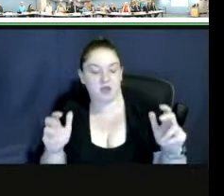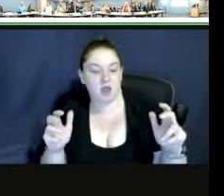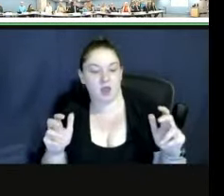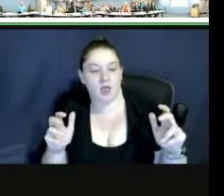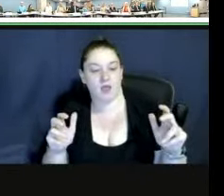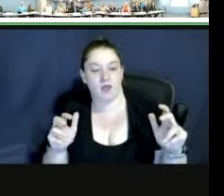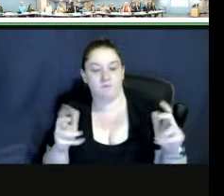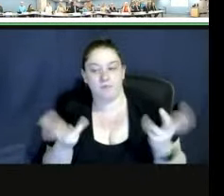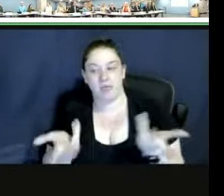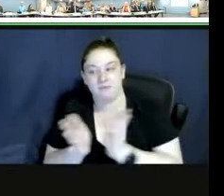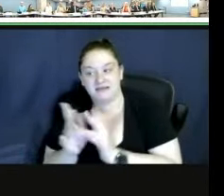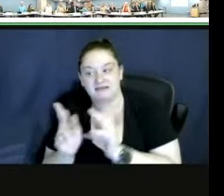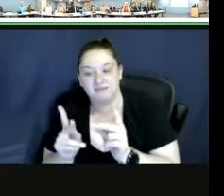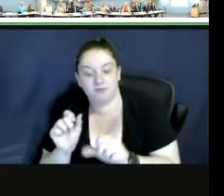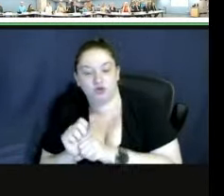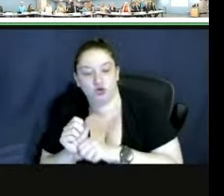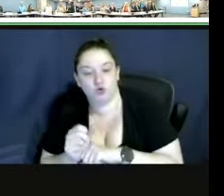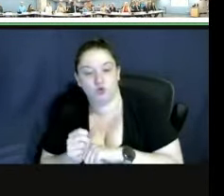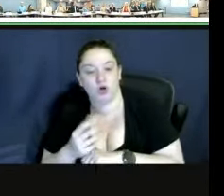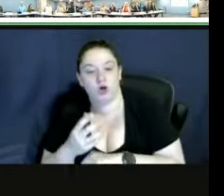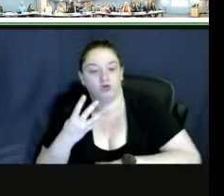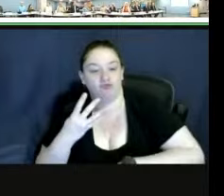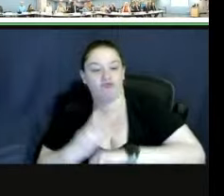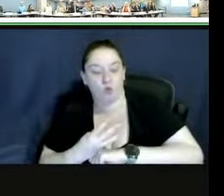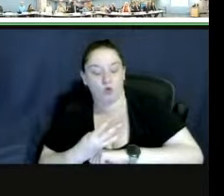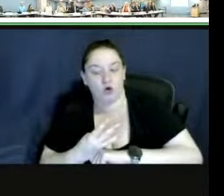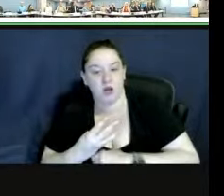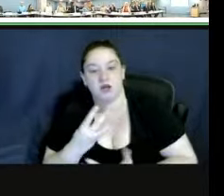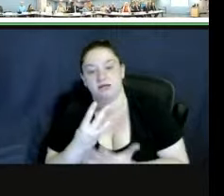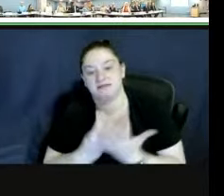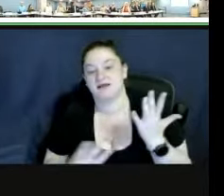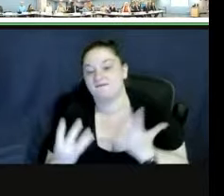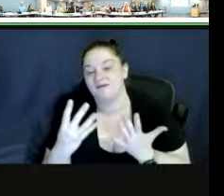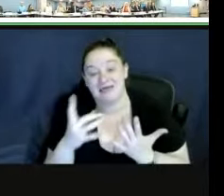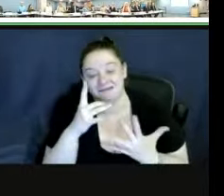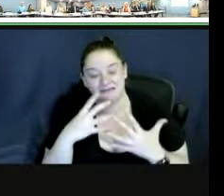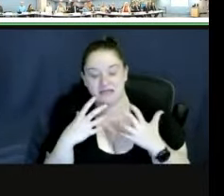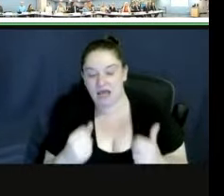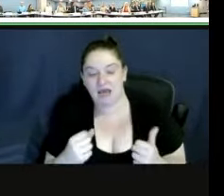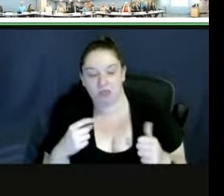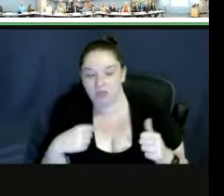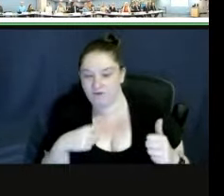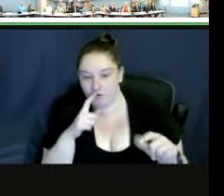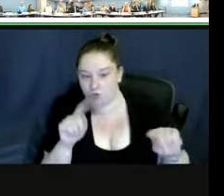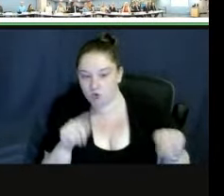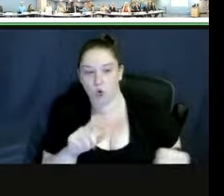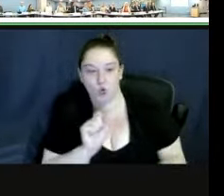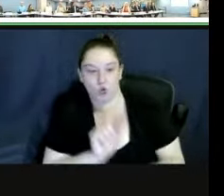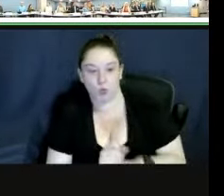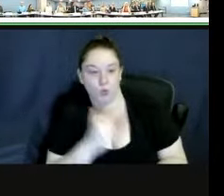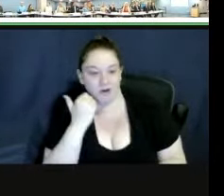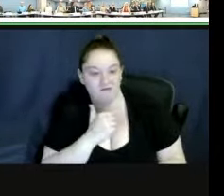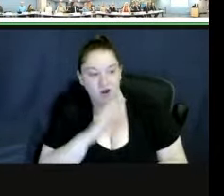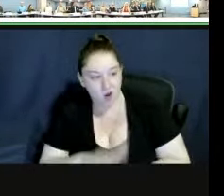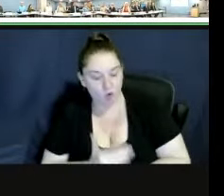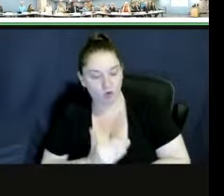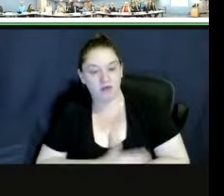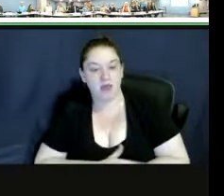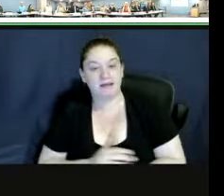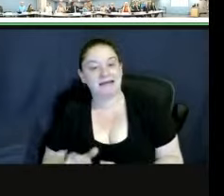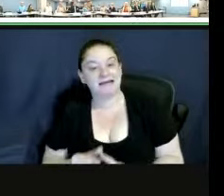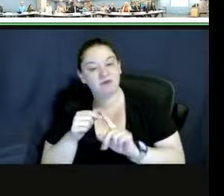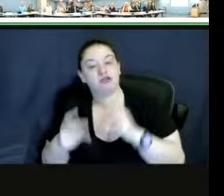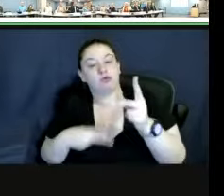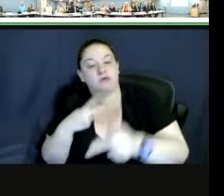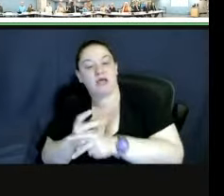work 4 days out of five is not healthy. It's not good for them to be at work that long, especially with the workload that they have.